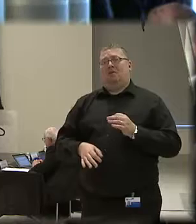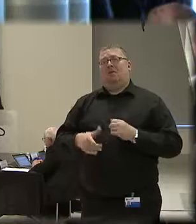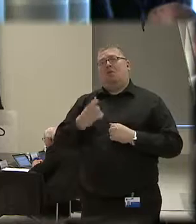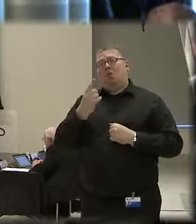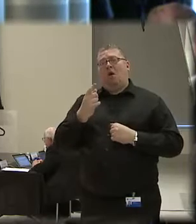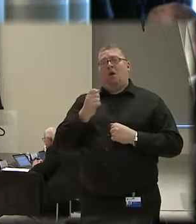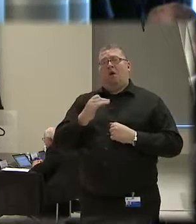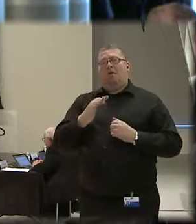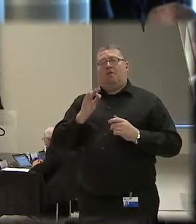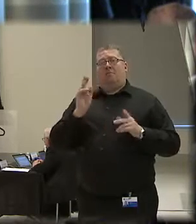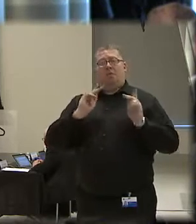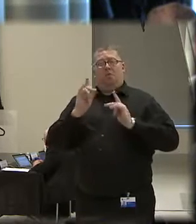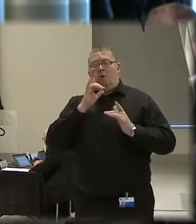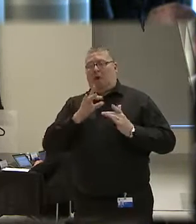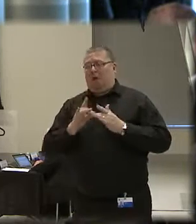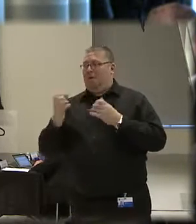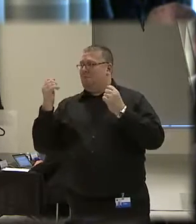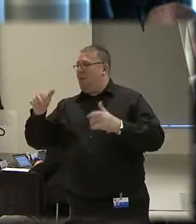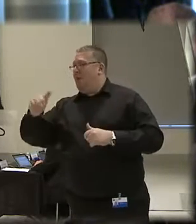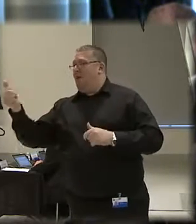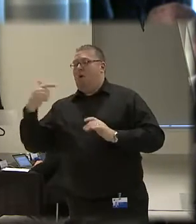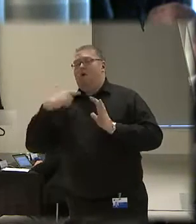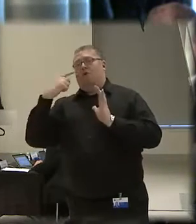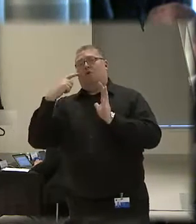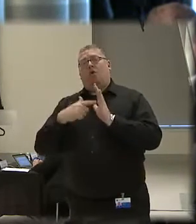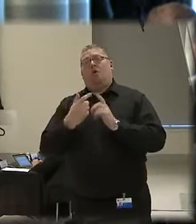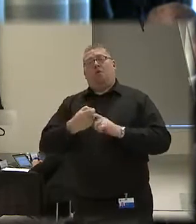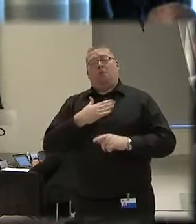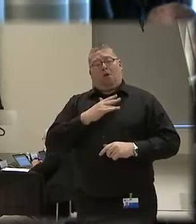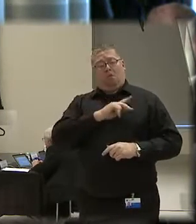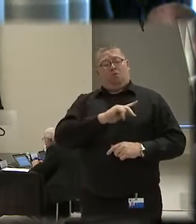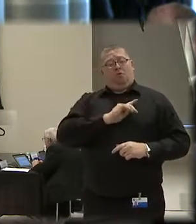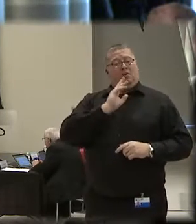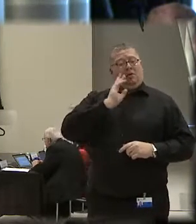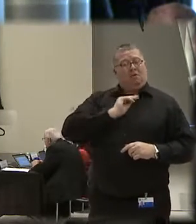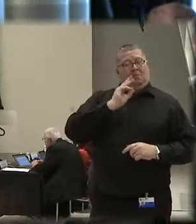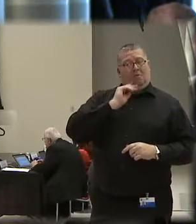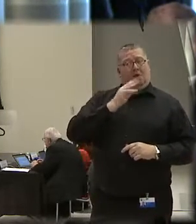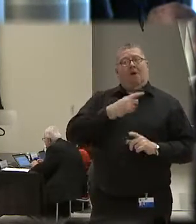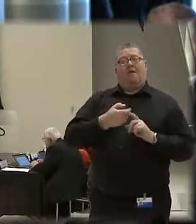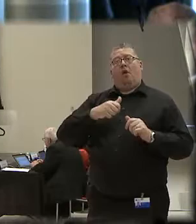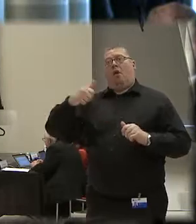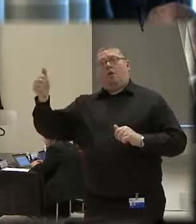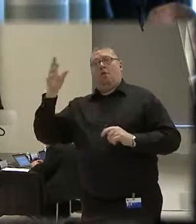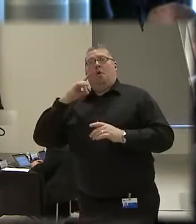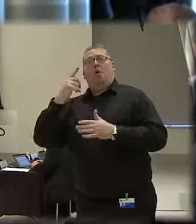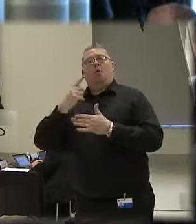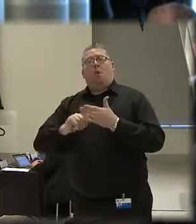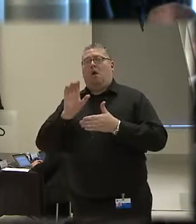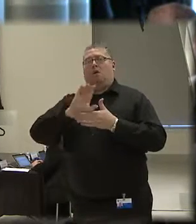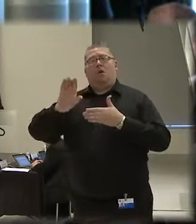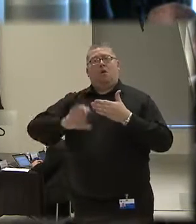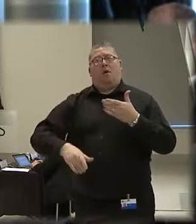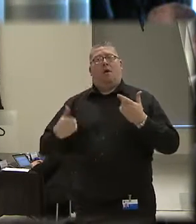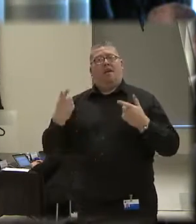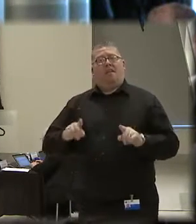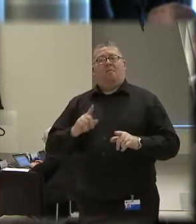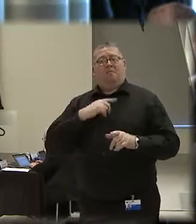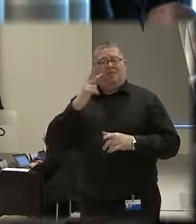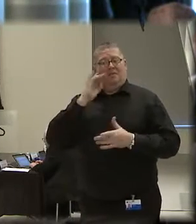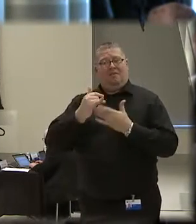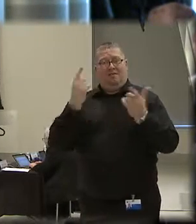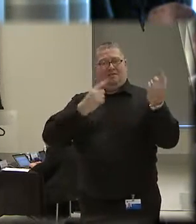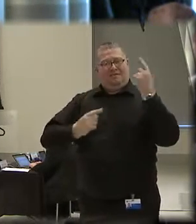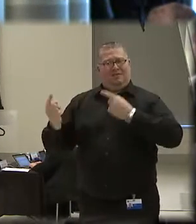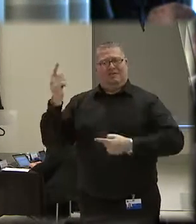in the countless movement of others, I've noted from both personal experience and from afar what the consequences of ignoring these